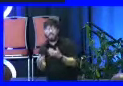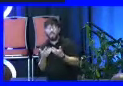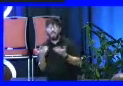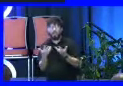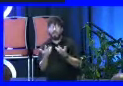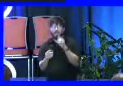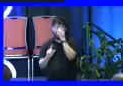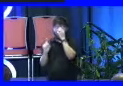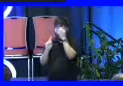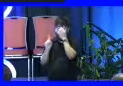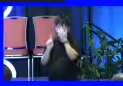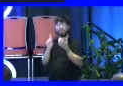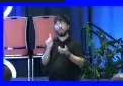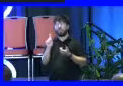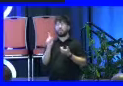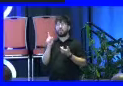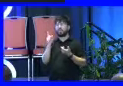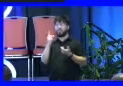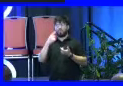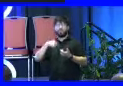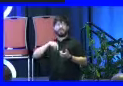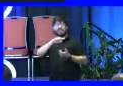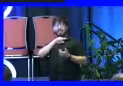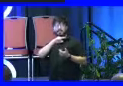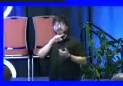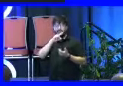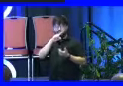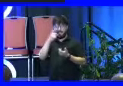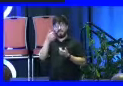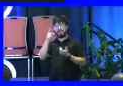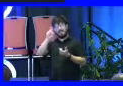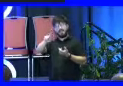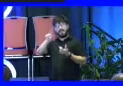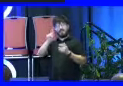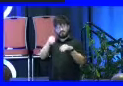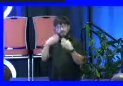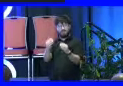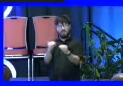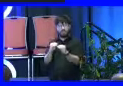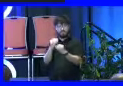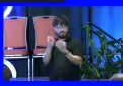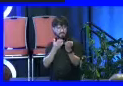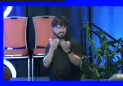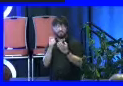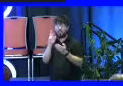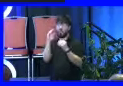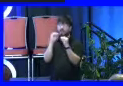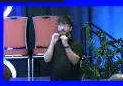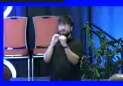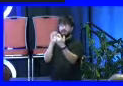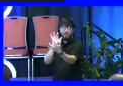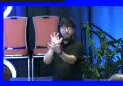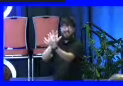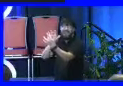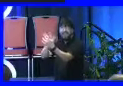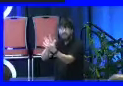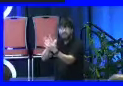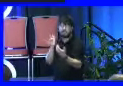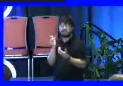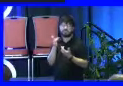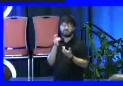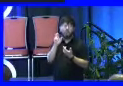are we needing to provide more service delivery or different outreach engagements? How are we addressing their